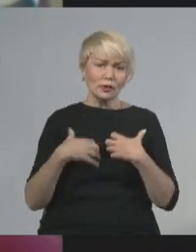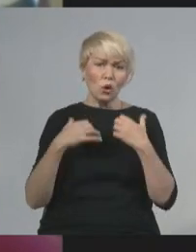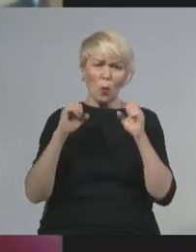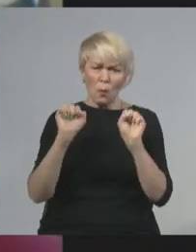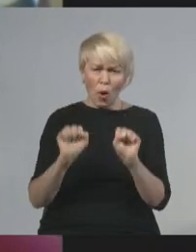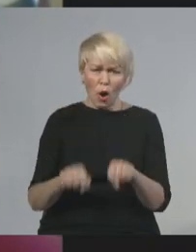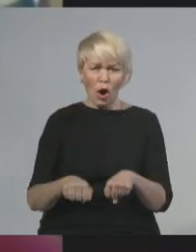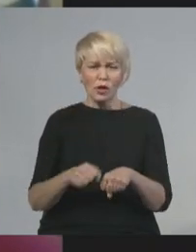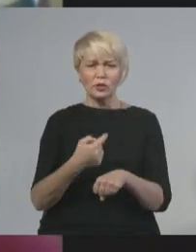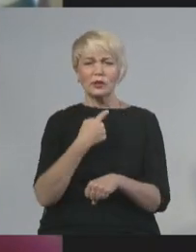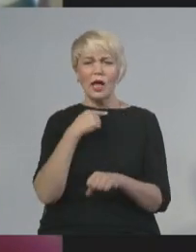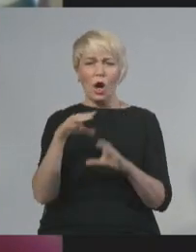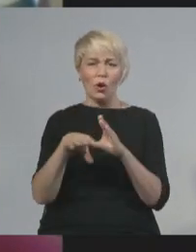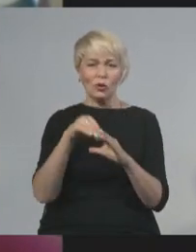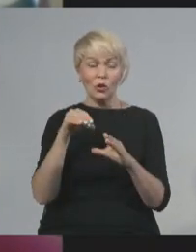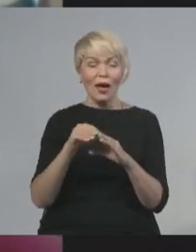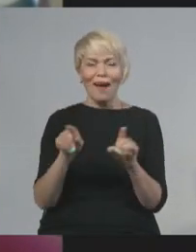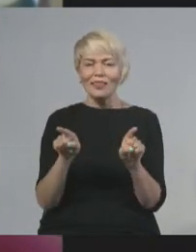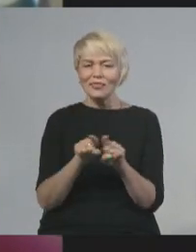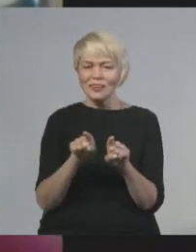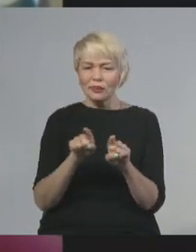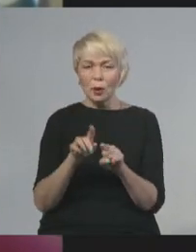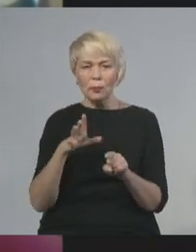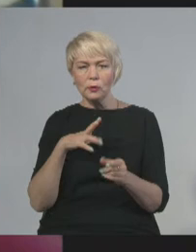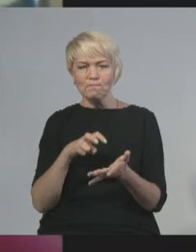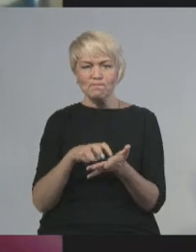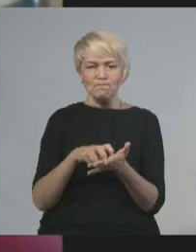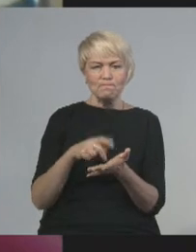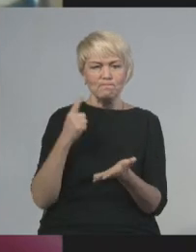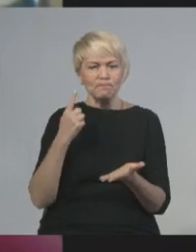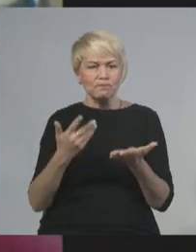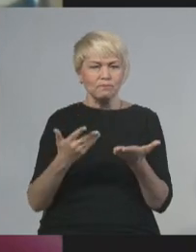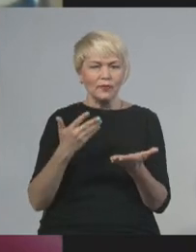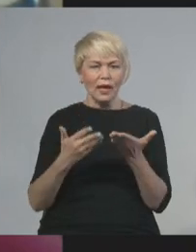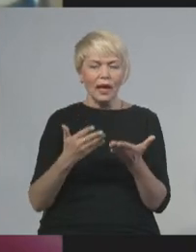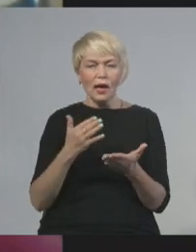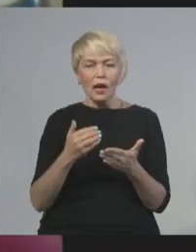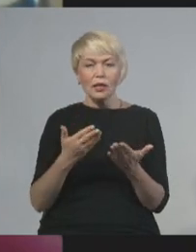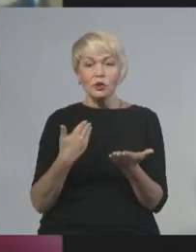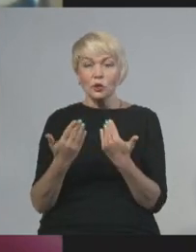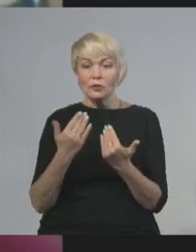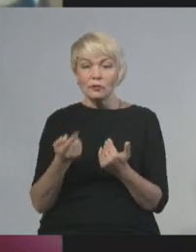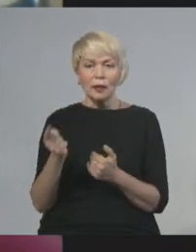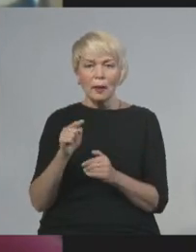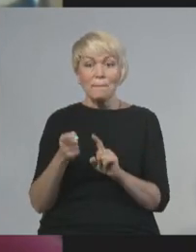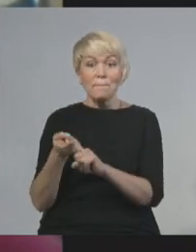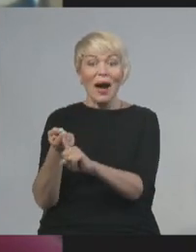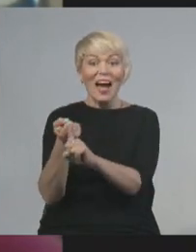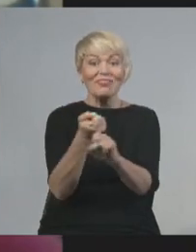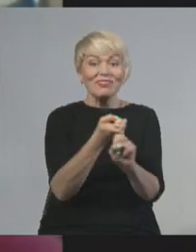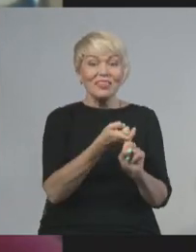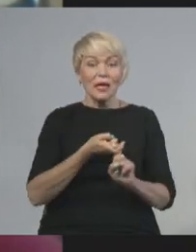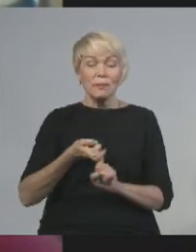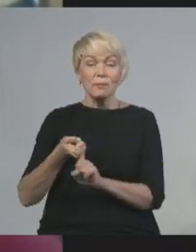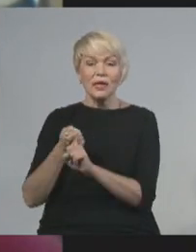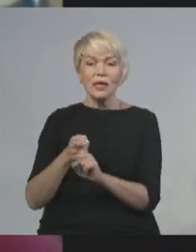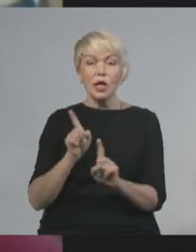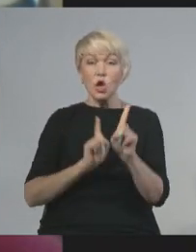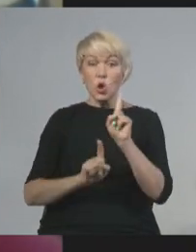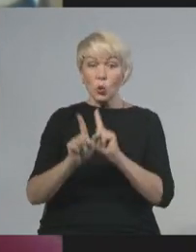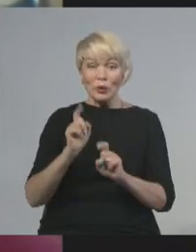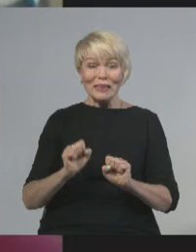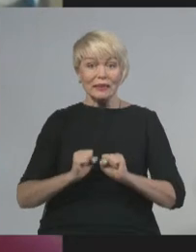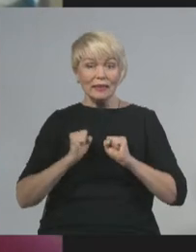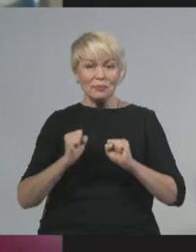still concerns um about the the pandemic and the government uh was toning the whole situation down that it's it's